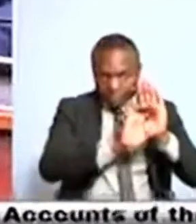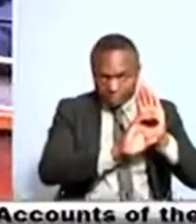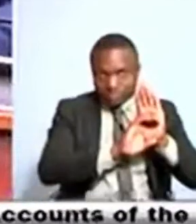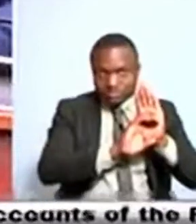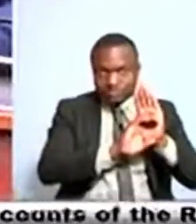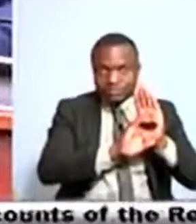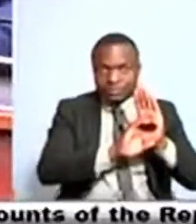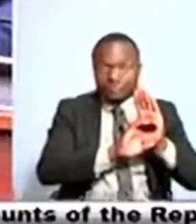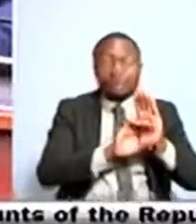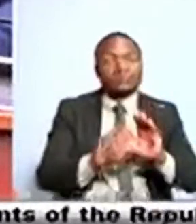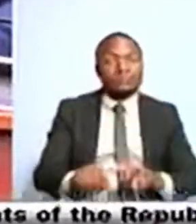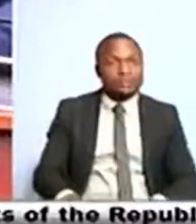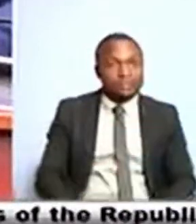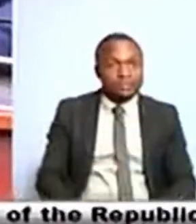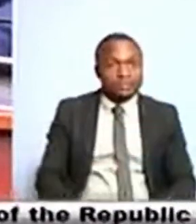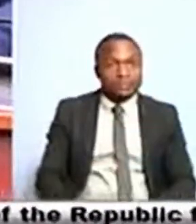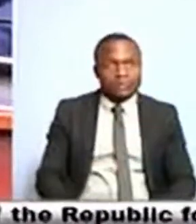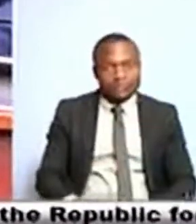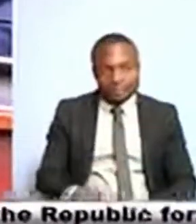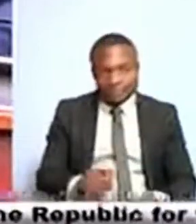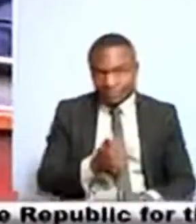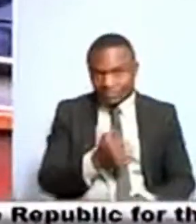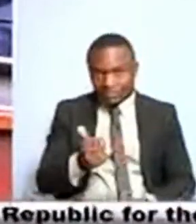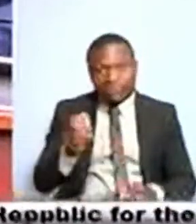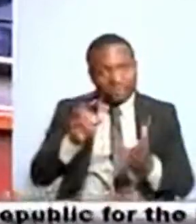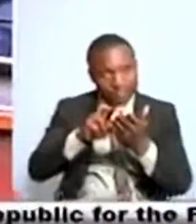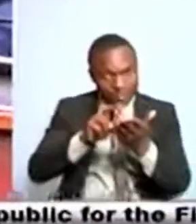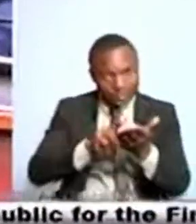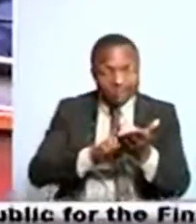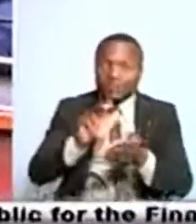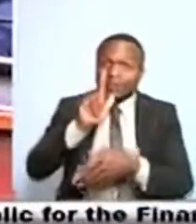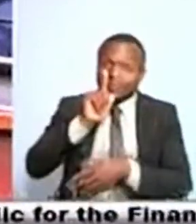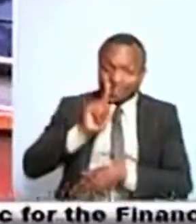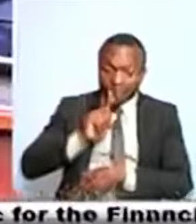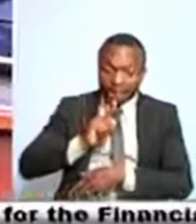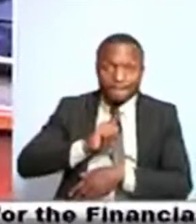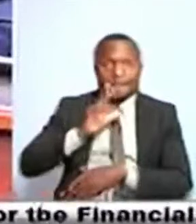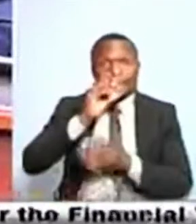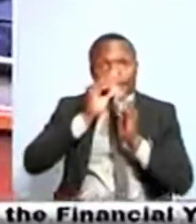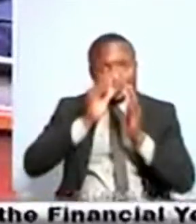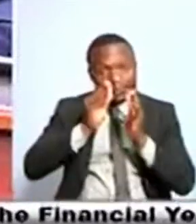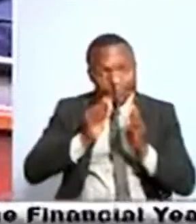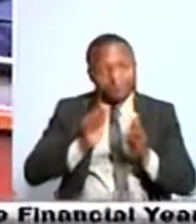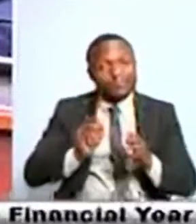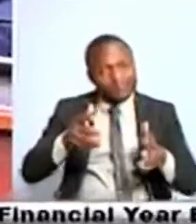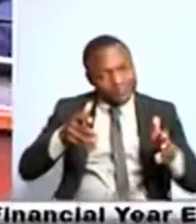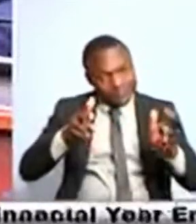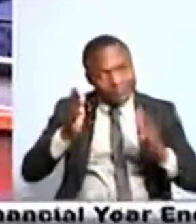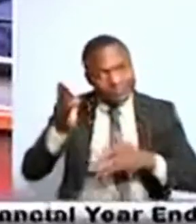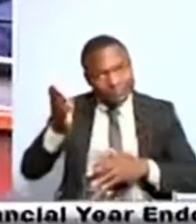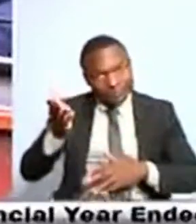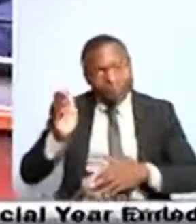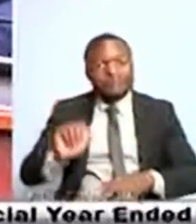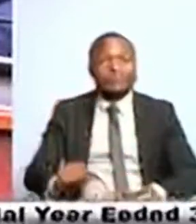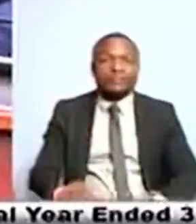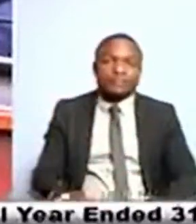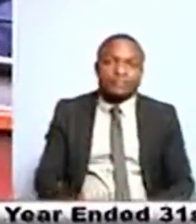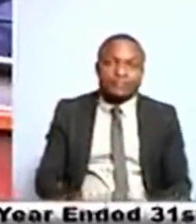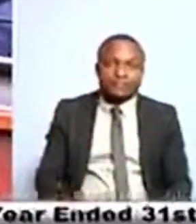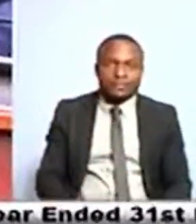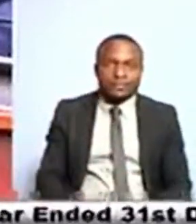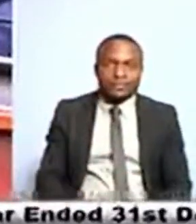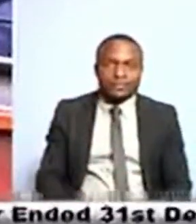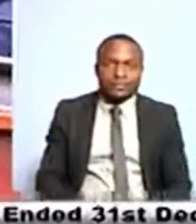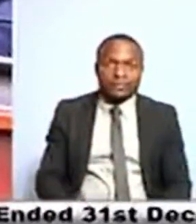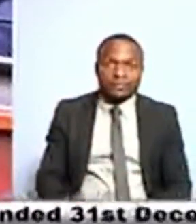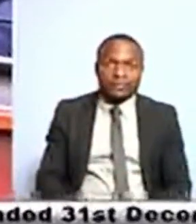and the relevant statutes. Madam Speaker, perhaps allow me to deal